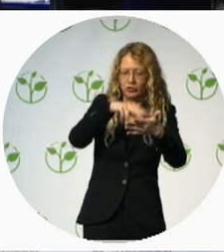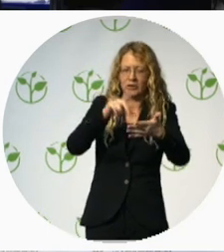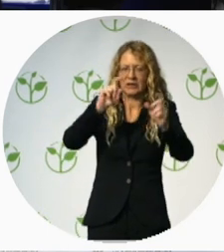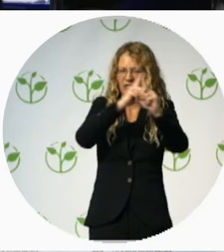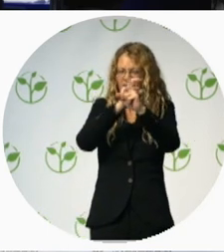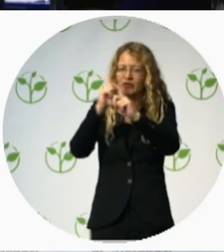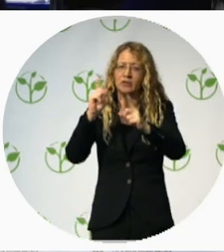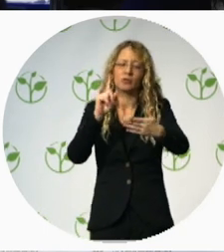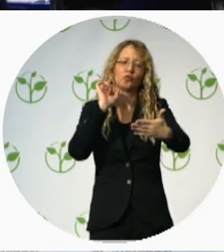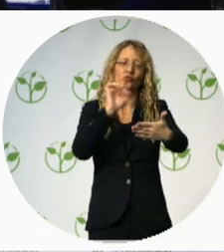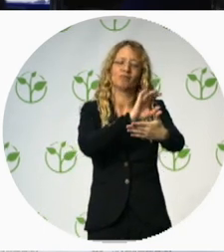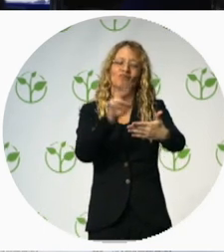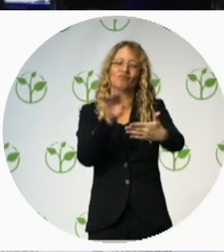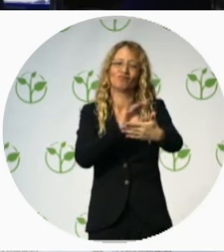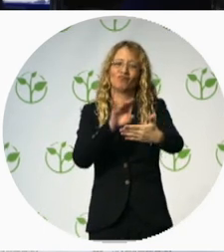per month use the service.